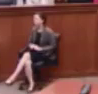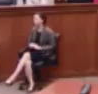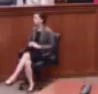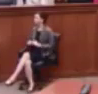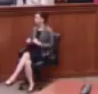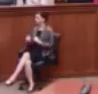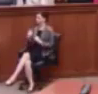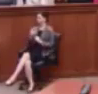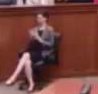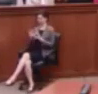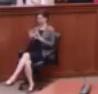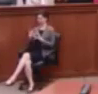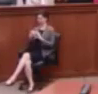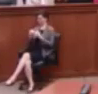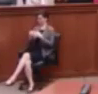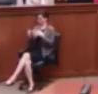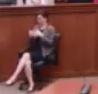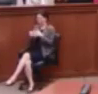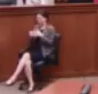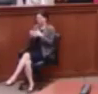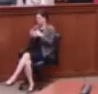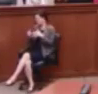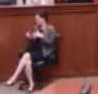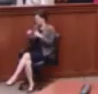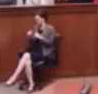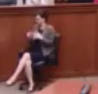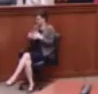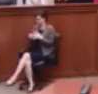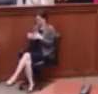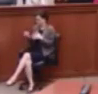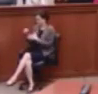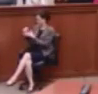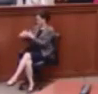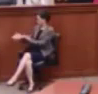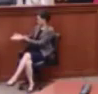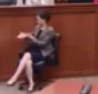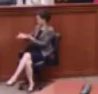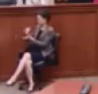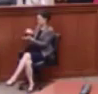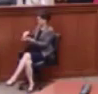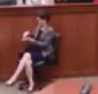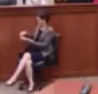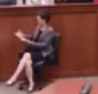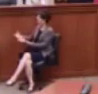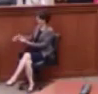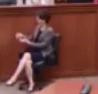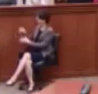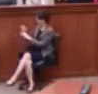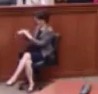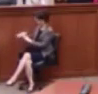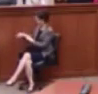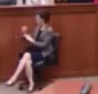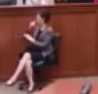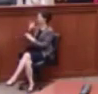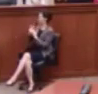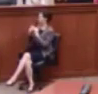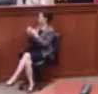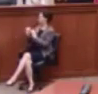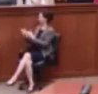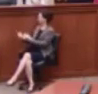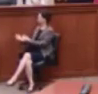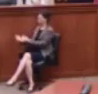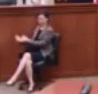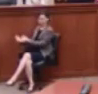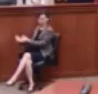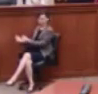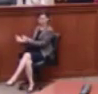resources, prioritized them in terms of what we can do as a little organization, policy advocacy